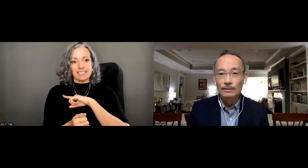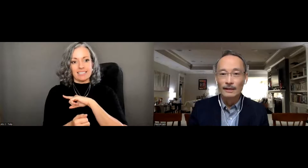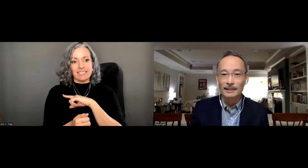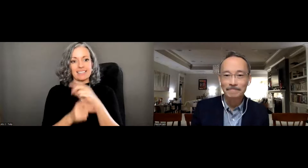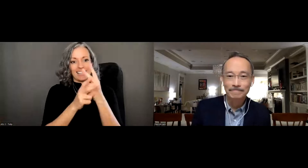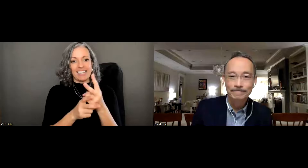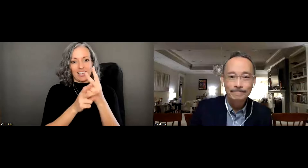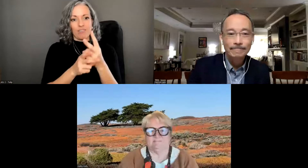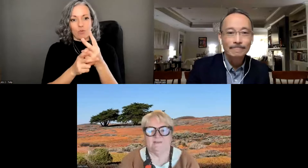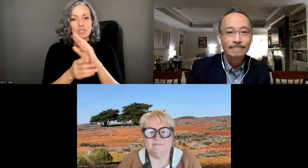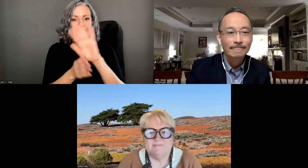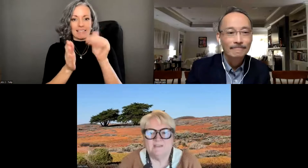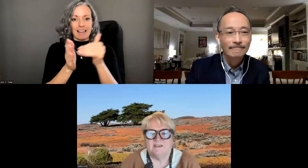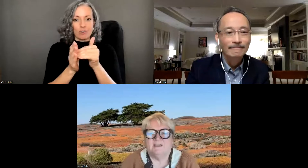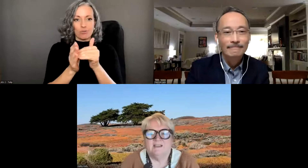to you, Kathy.